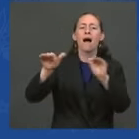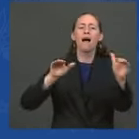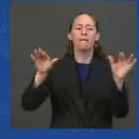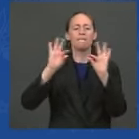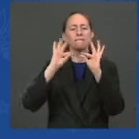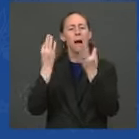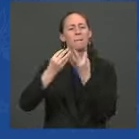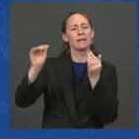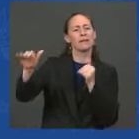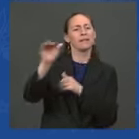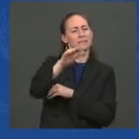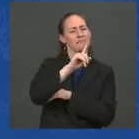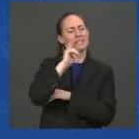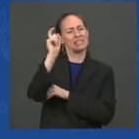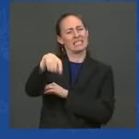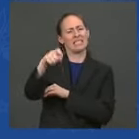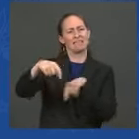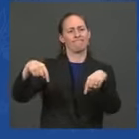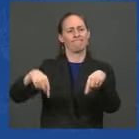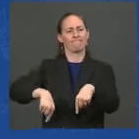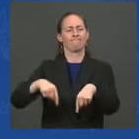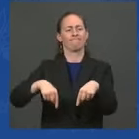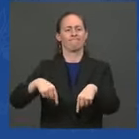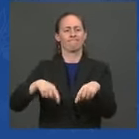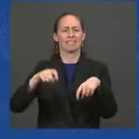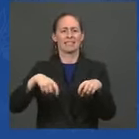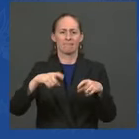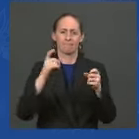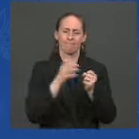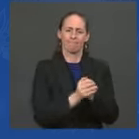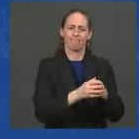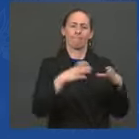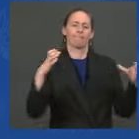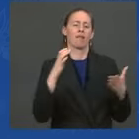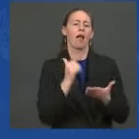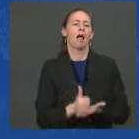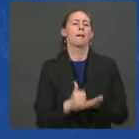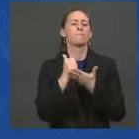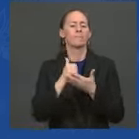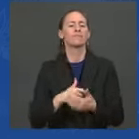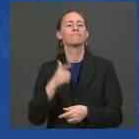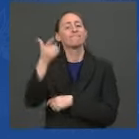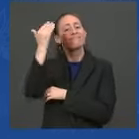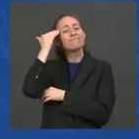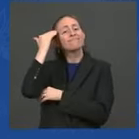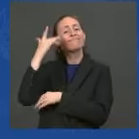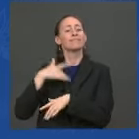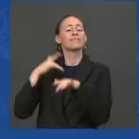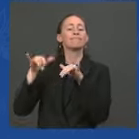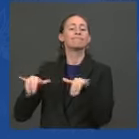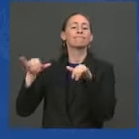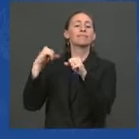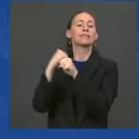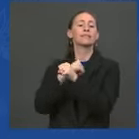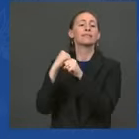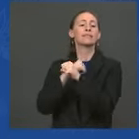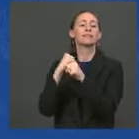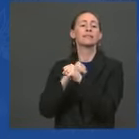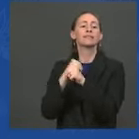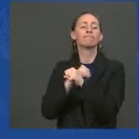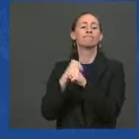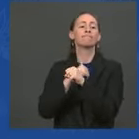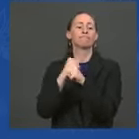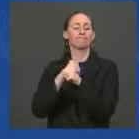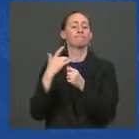able to thrive. You all know the statistics, particularly the teachers here. A child coming out of a single-parent house where there's